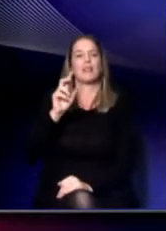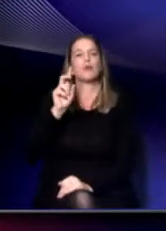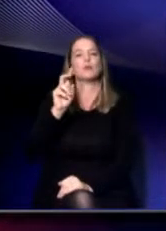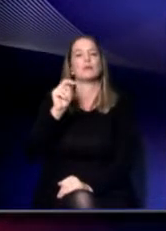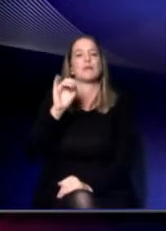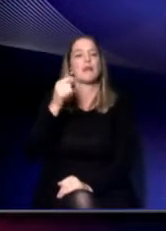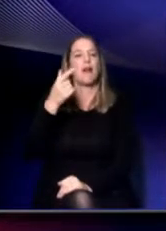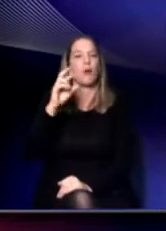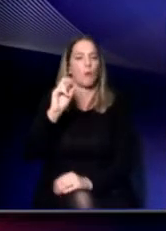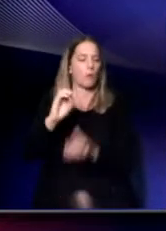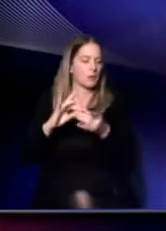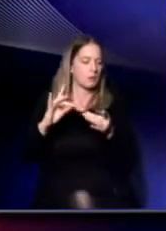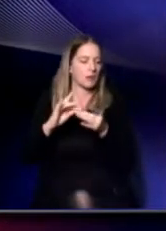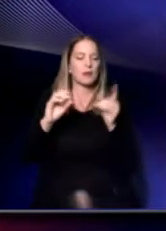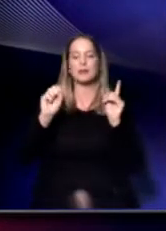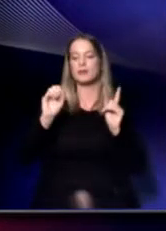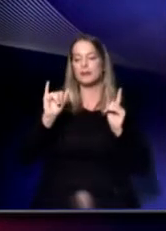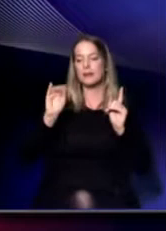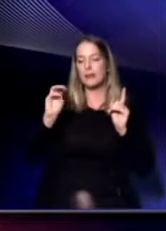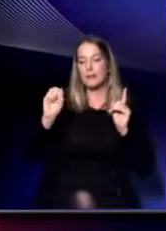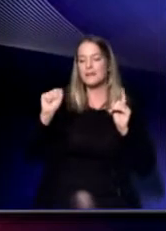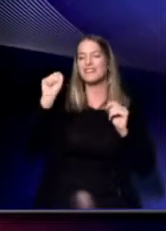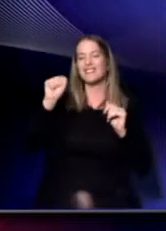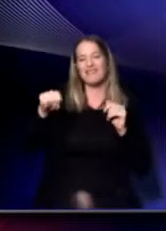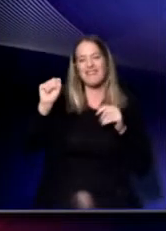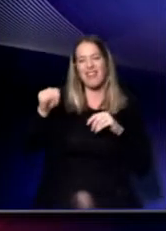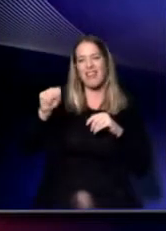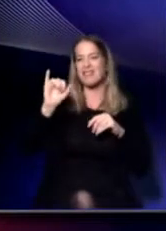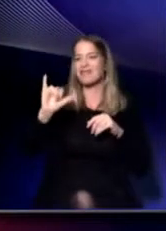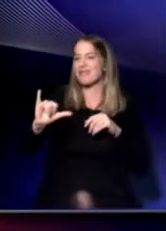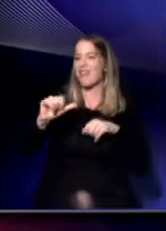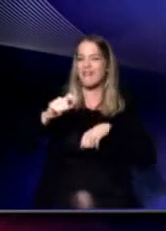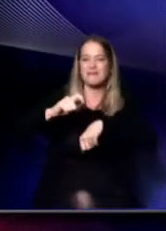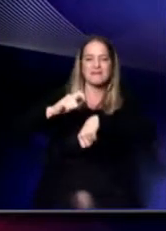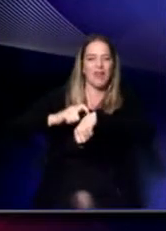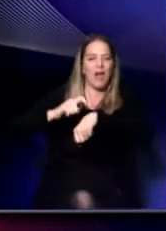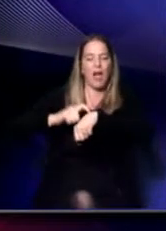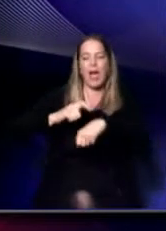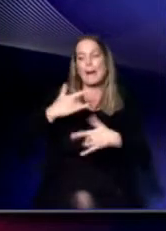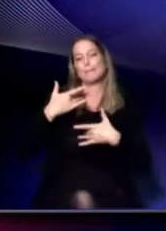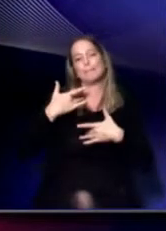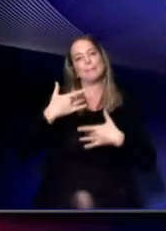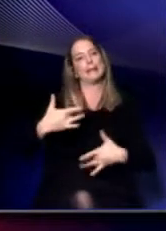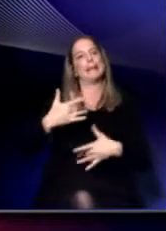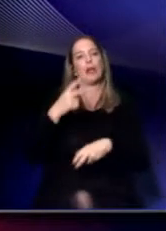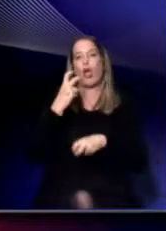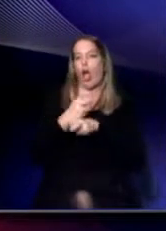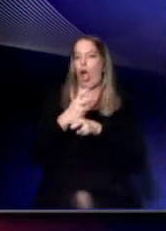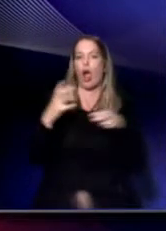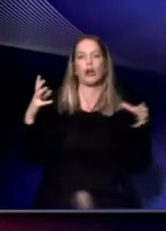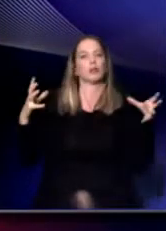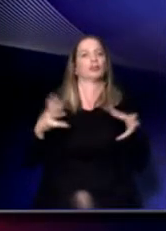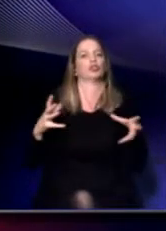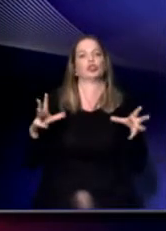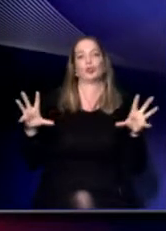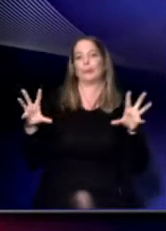Yeah, I would make the comment that that particular time has been a very difficult time for the board to attend.